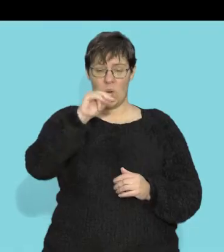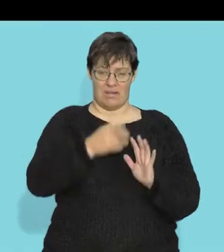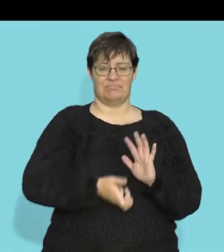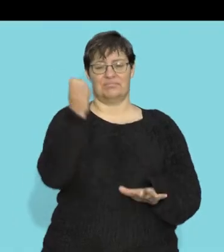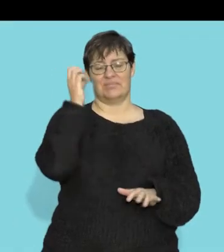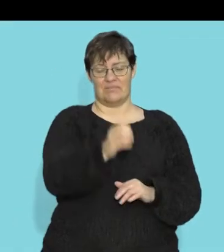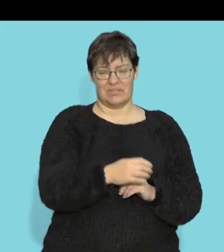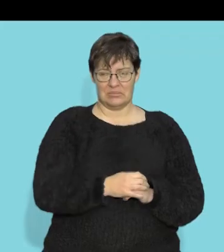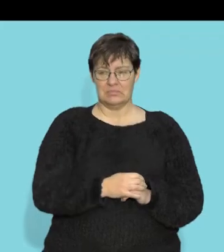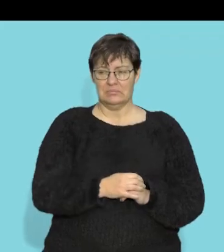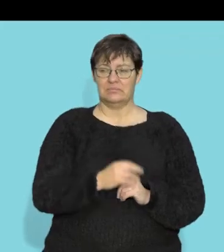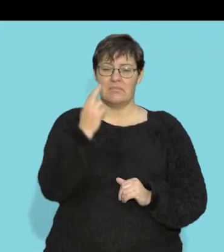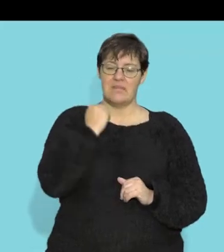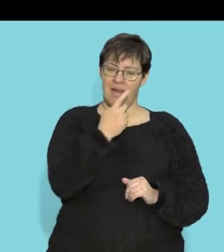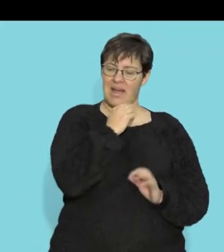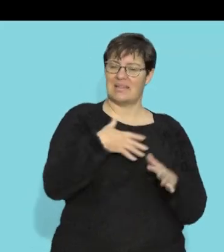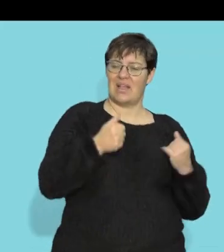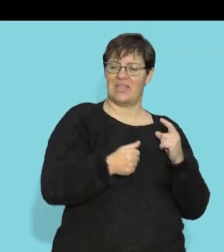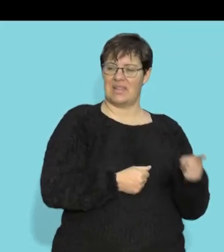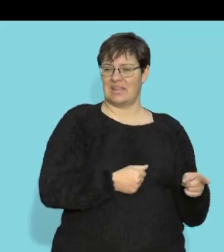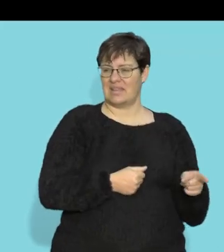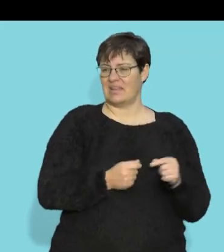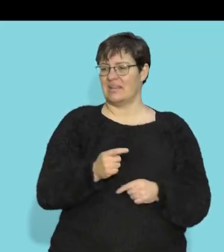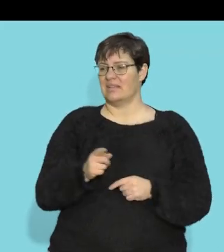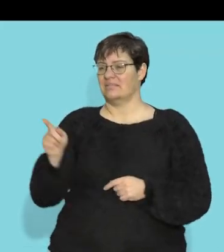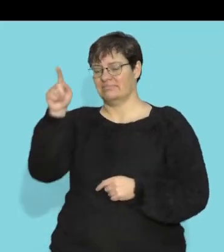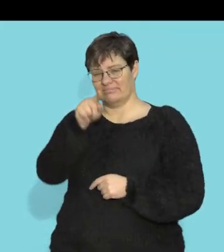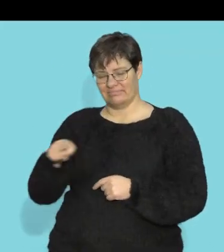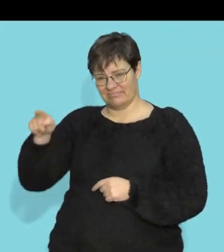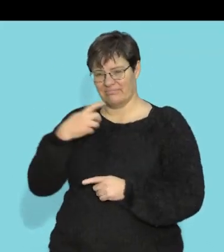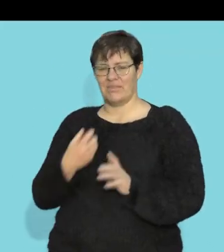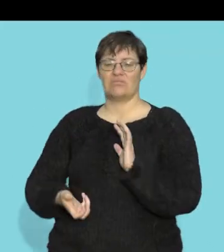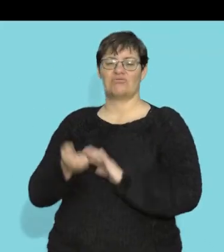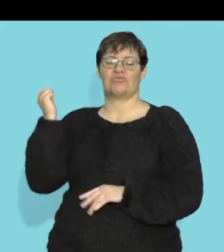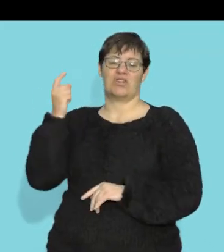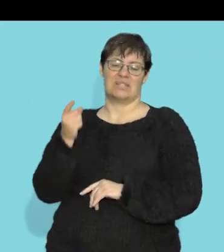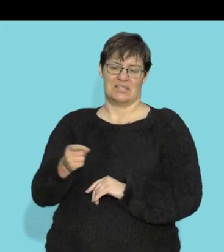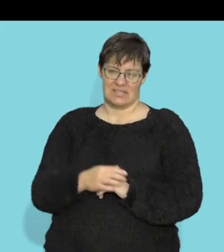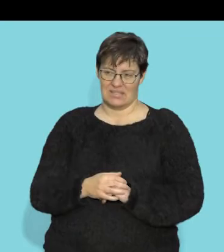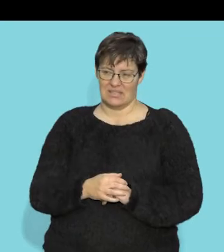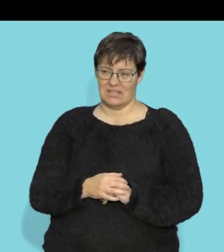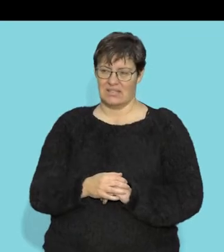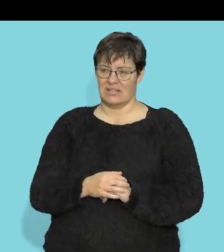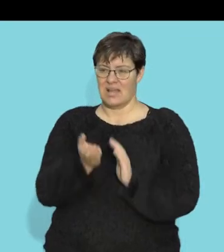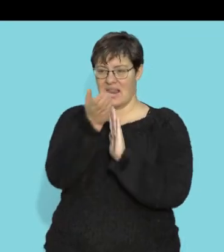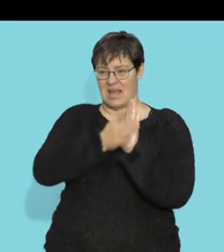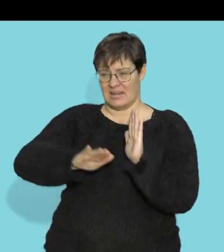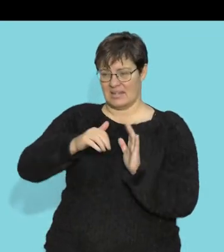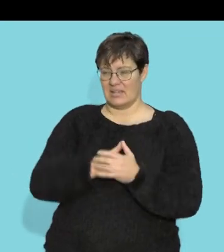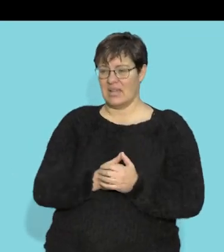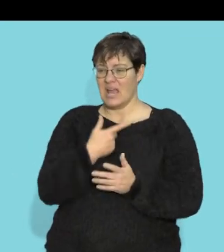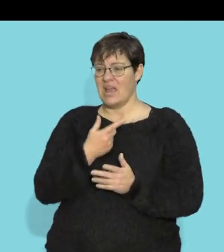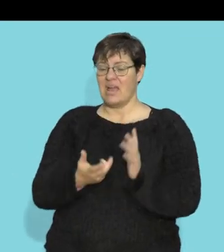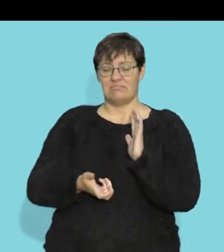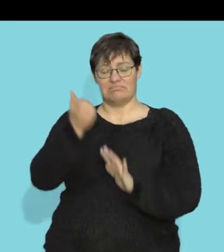nice alveoli, nice and healthy. Here you've basically destroyed the lining. So if you've destroyed